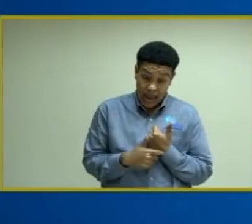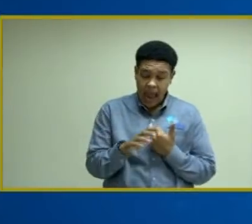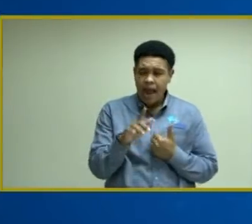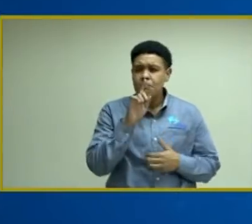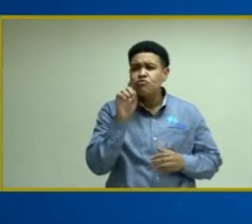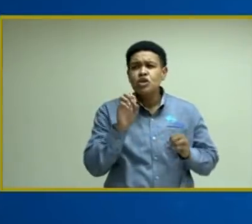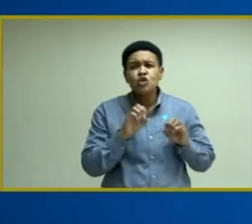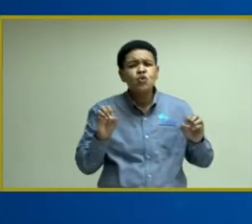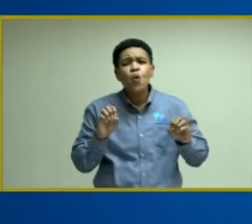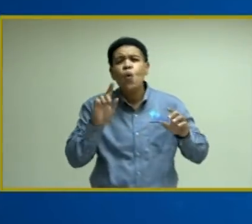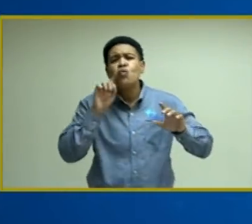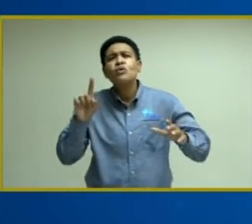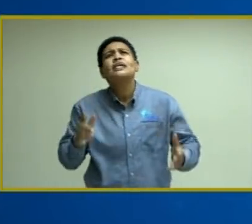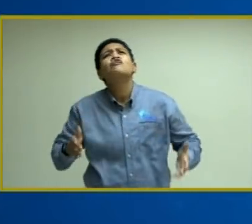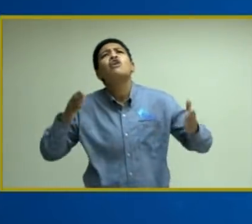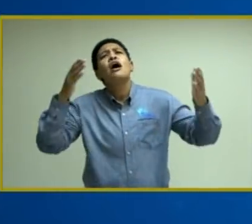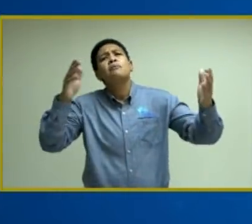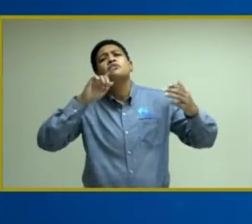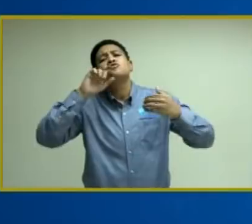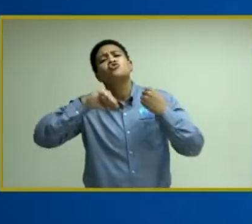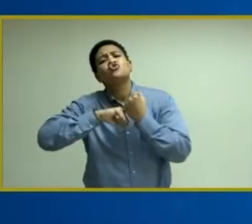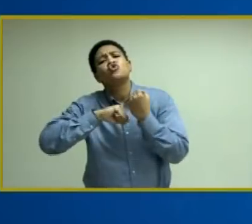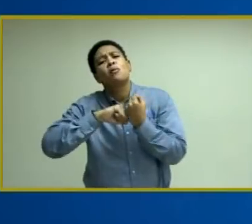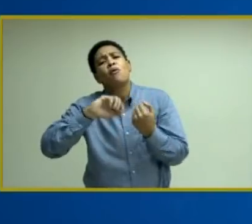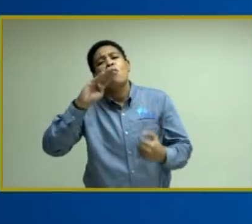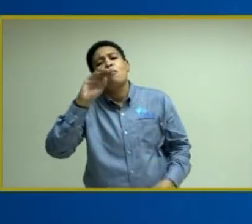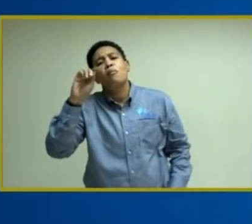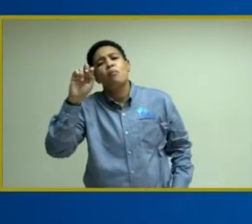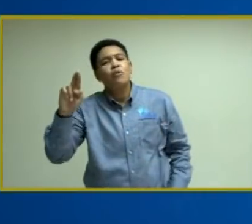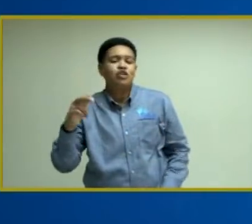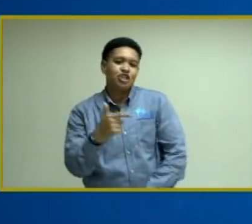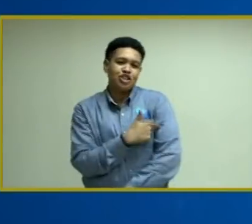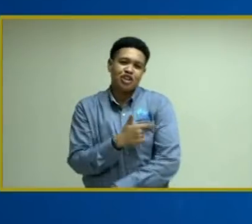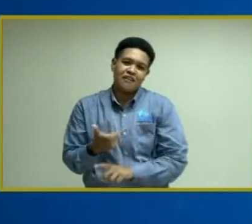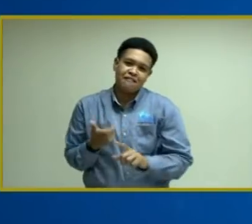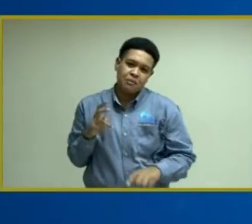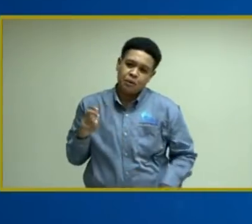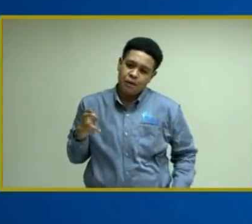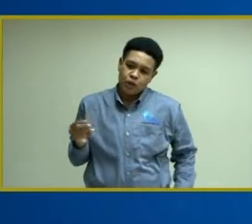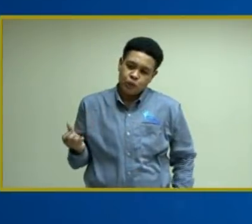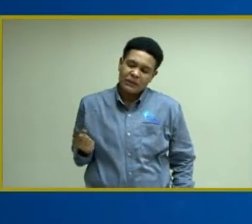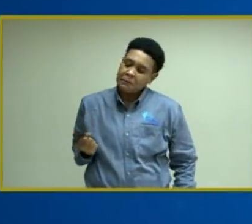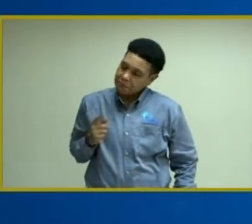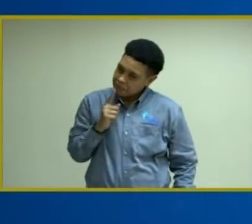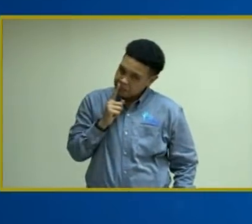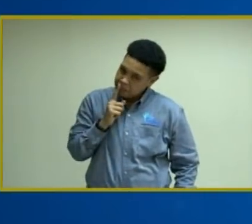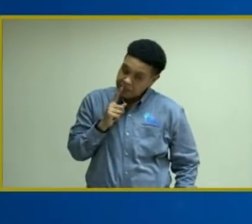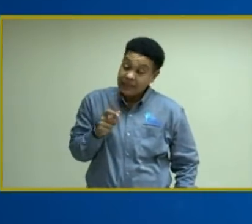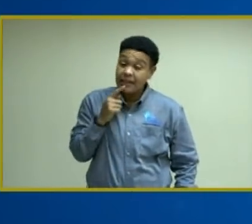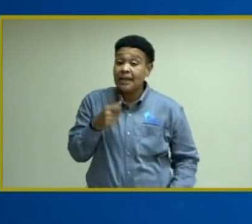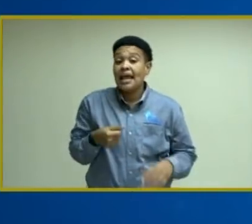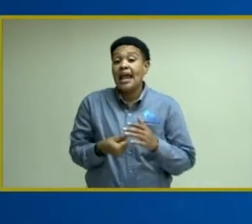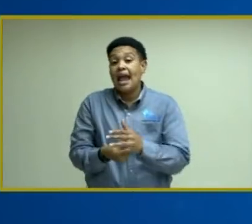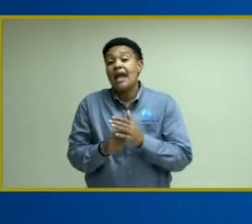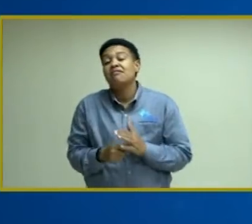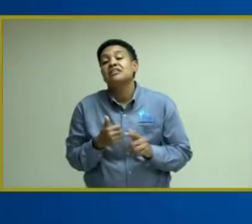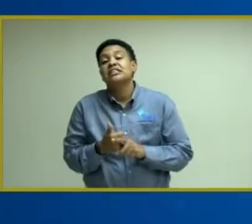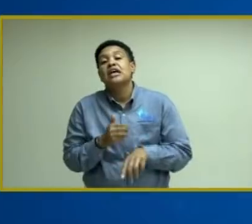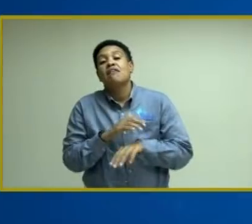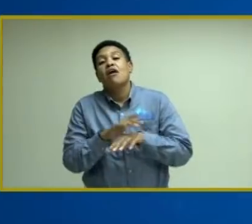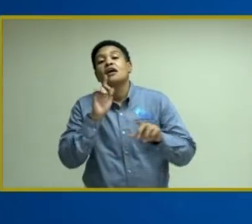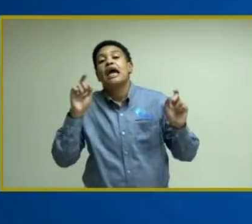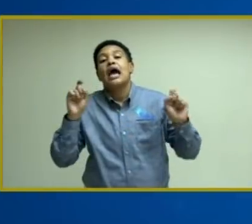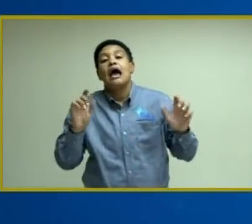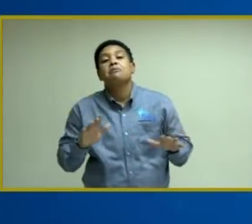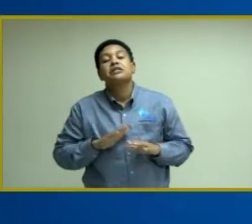is no recommendation supporting boosters that is coming from the WHO. And the emphasis is on the